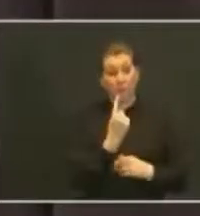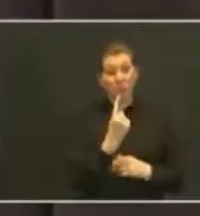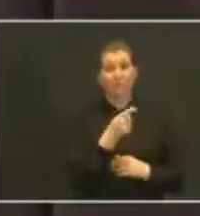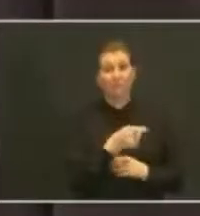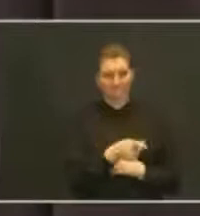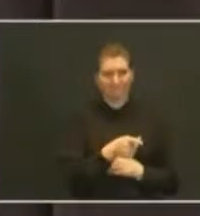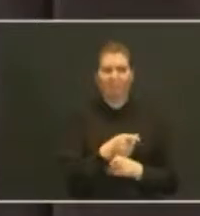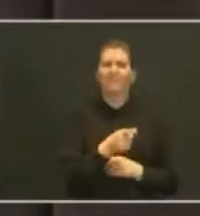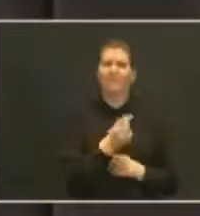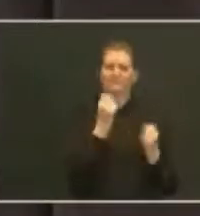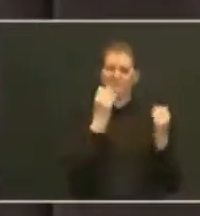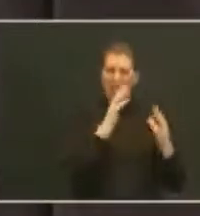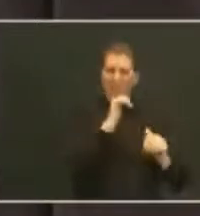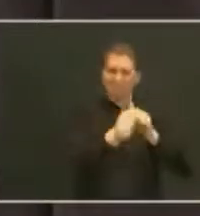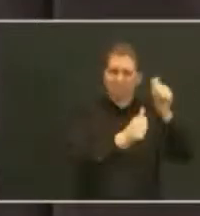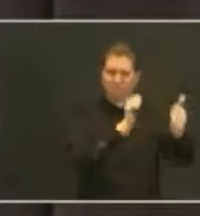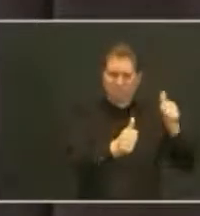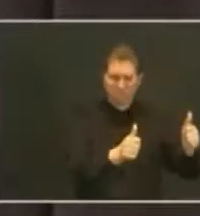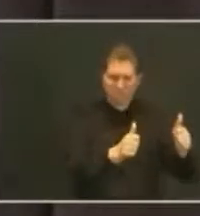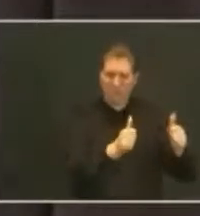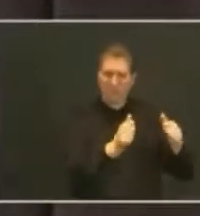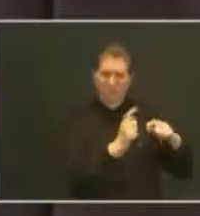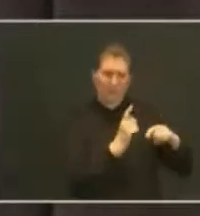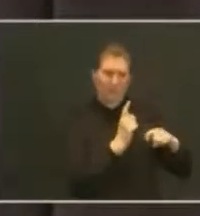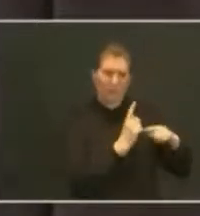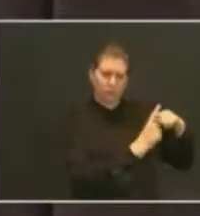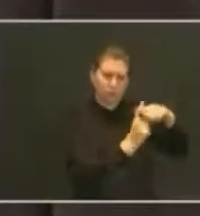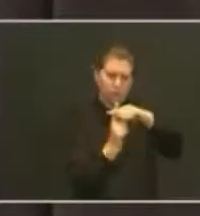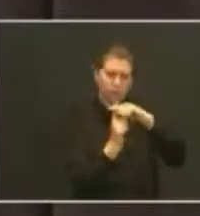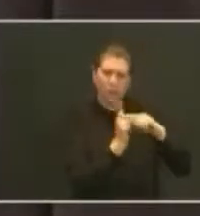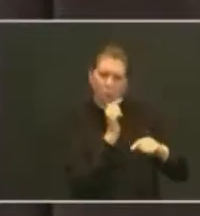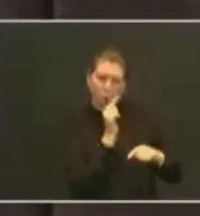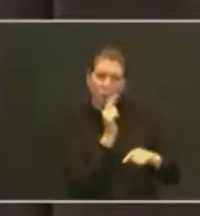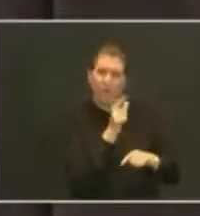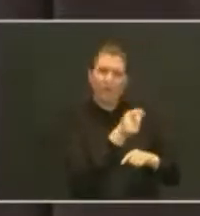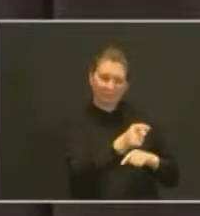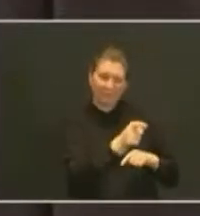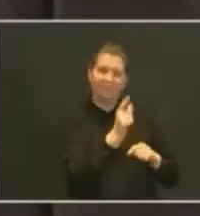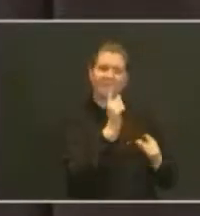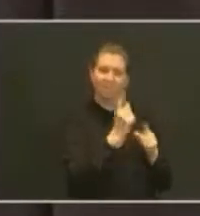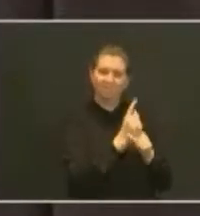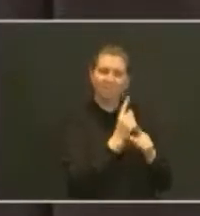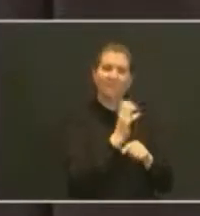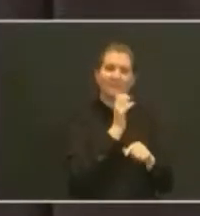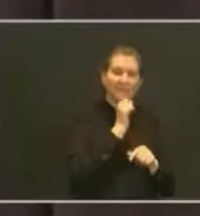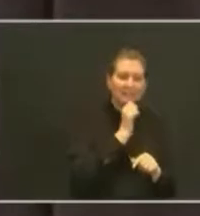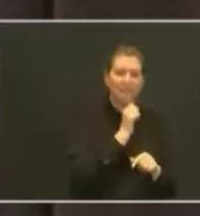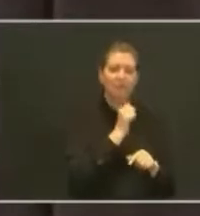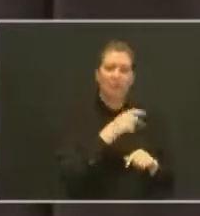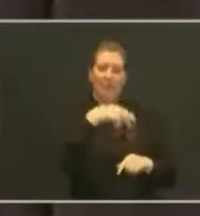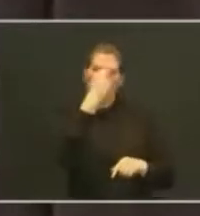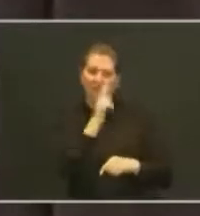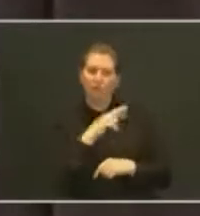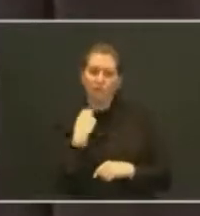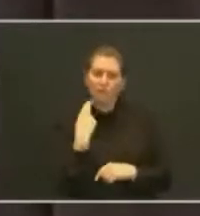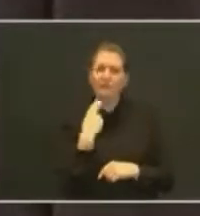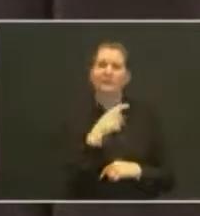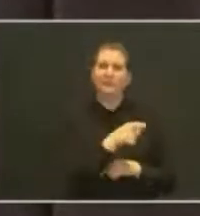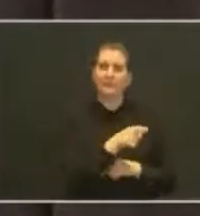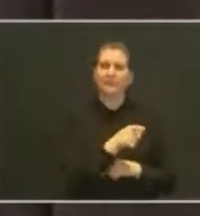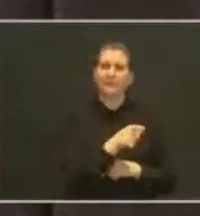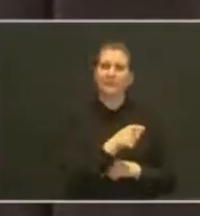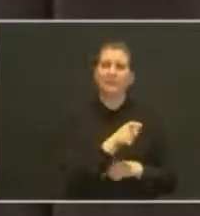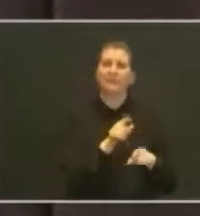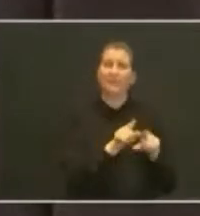vulnerable population and make it as easy as possible for them to get vaccinated. But we also recognize that